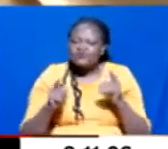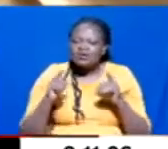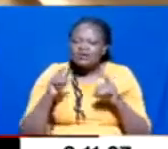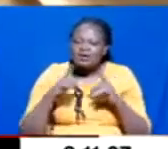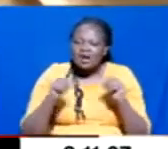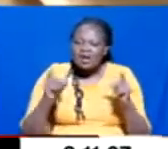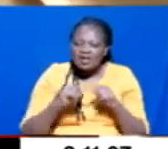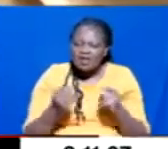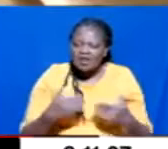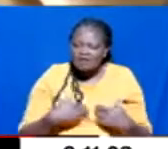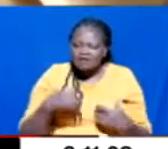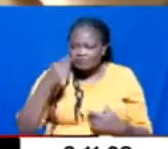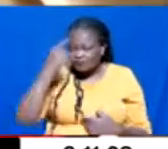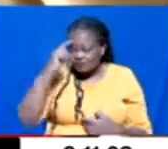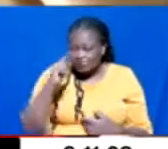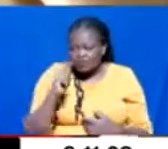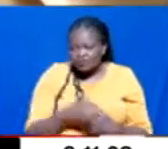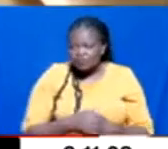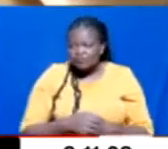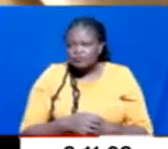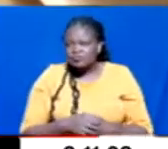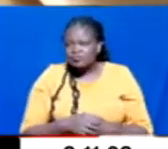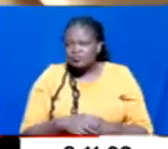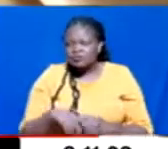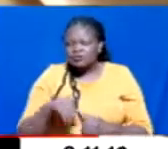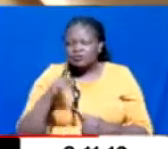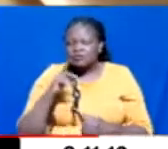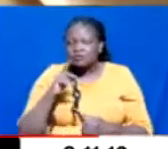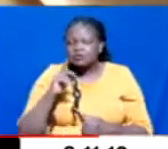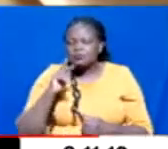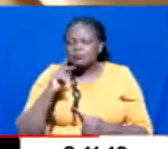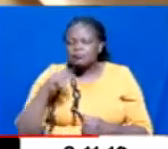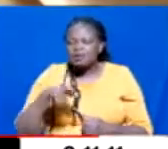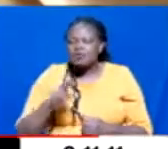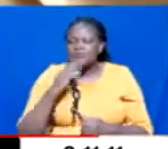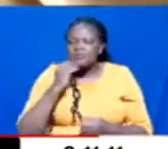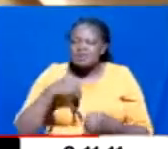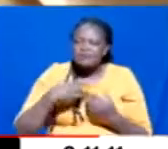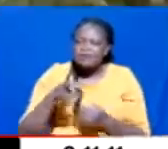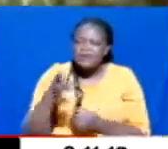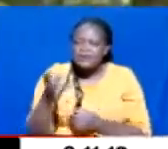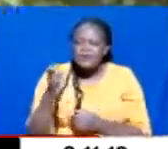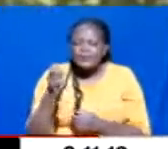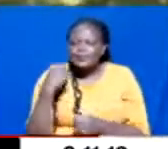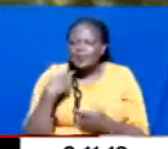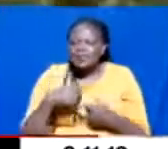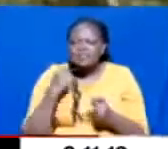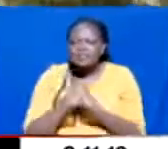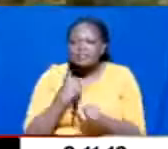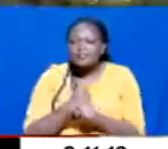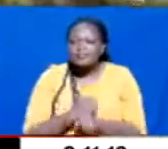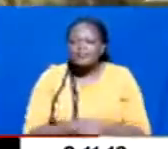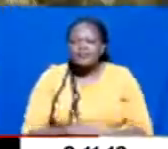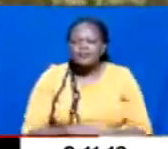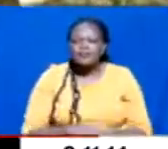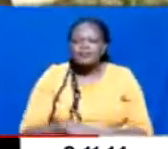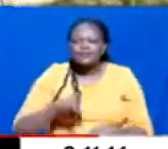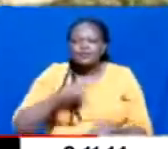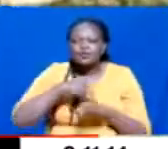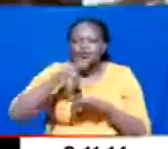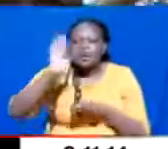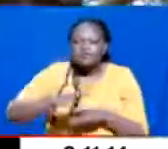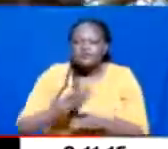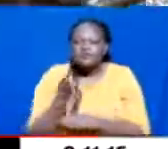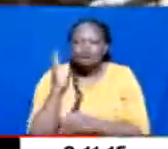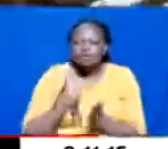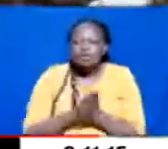for KBRs. Can you give them guns and let them do the work? The National Assembly Security and